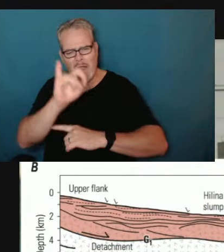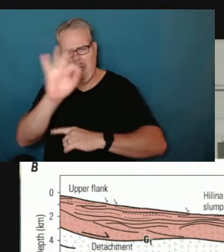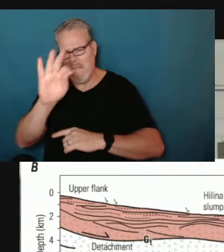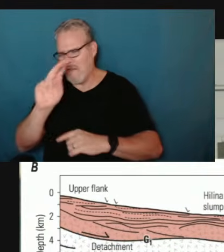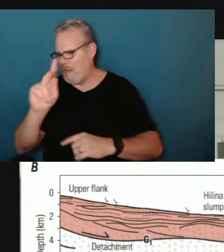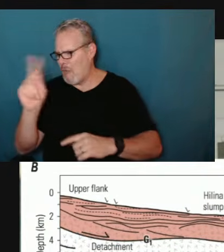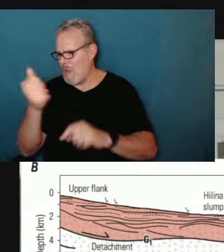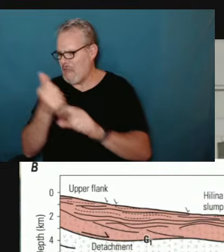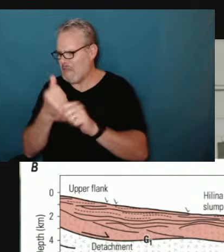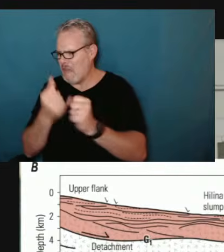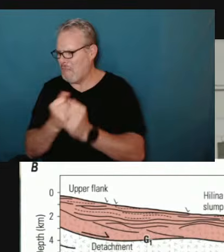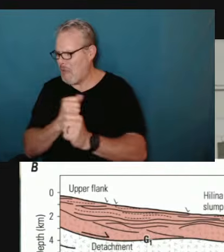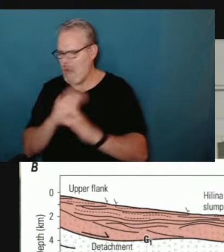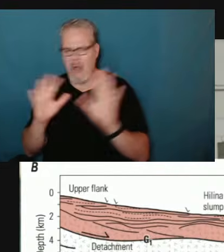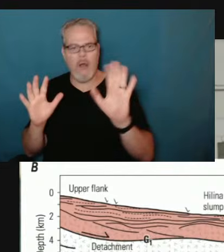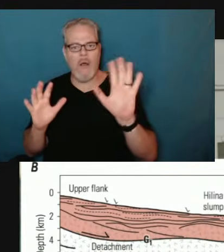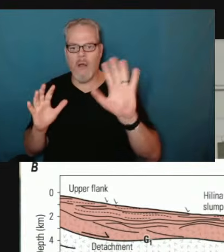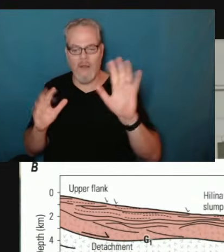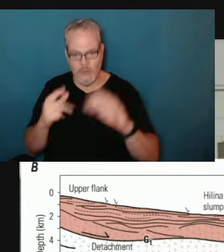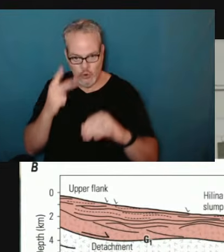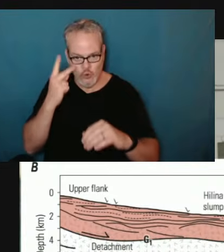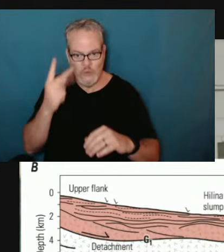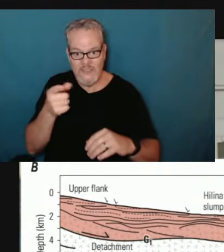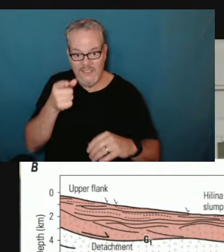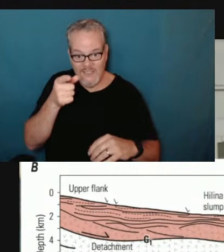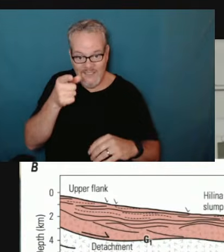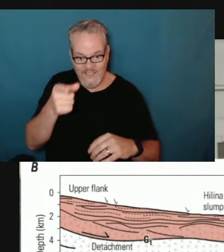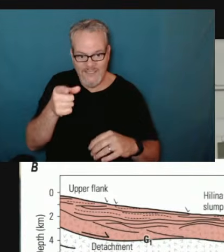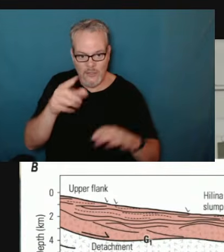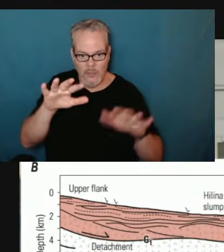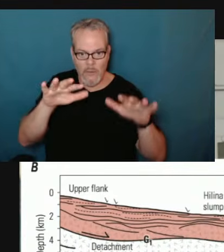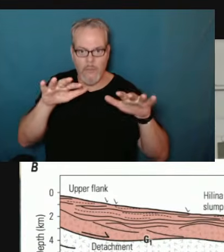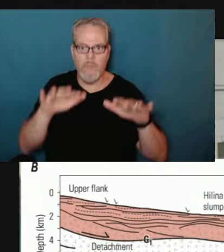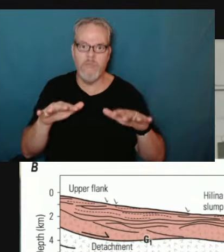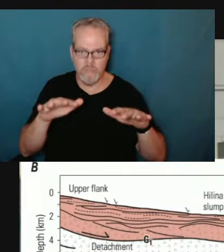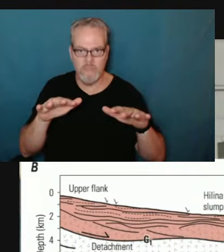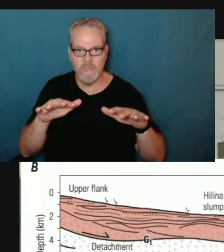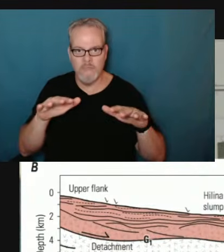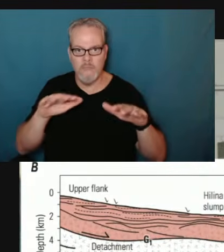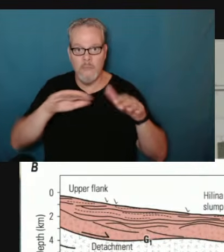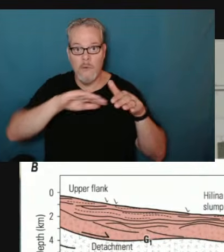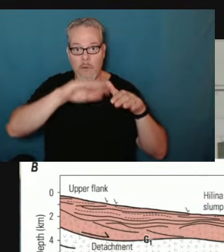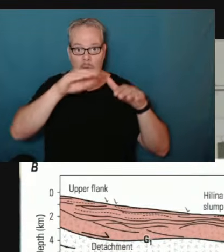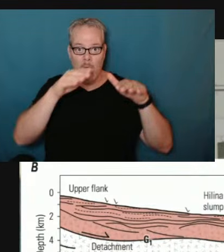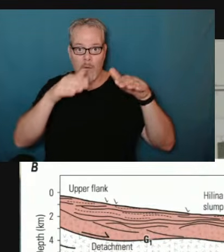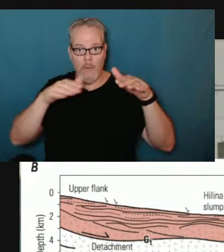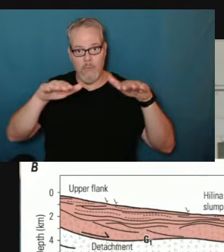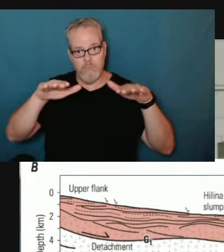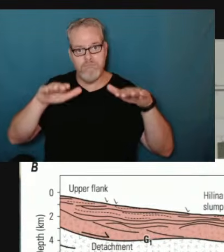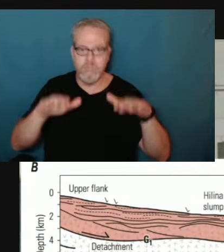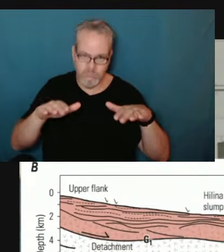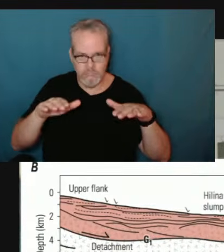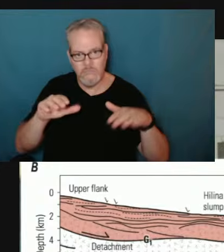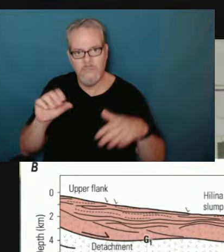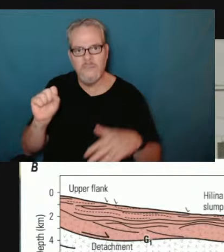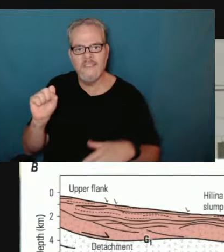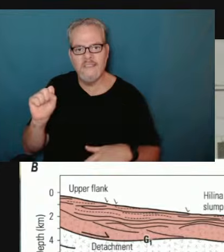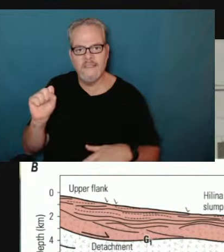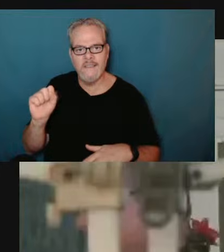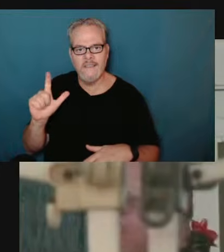to see is that surface part just kind of doing the slumping instead. So does that answer that question? Oh yeah. Yeah,